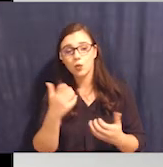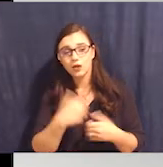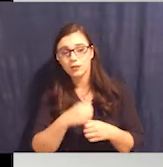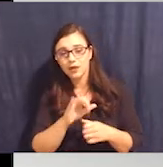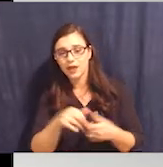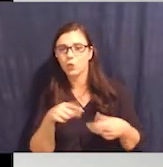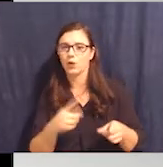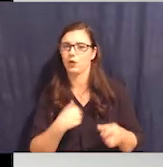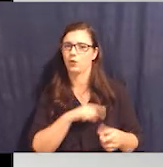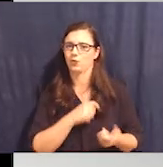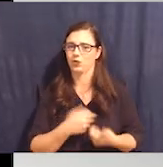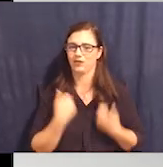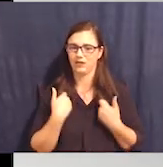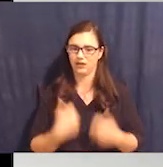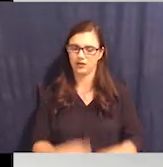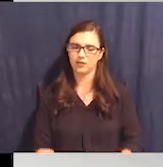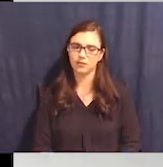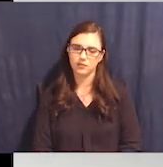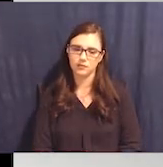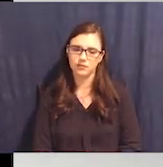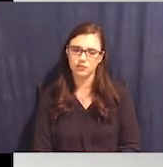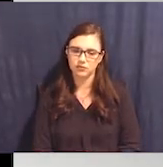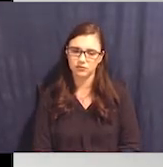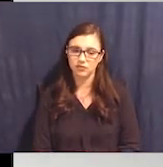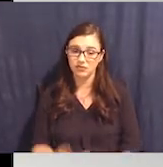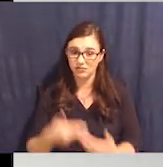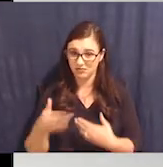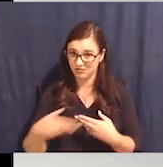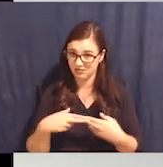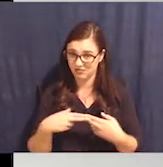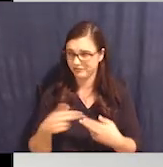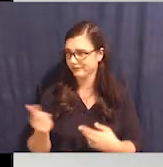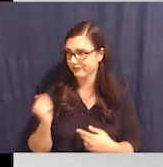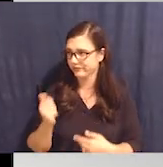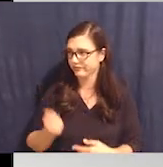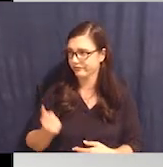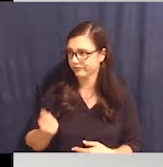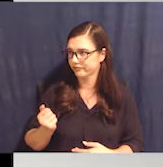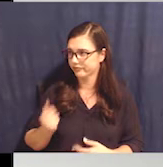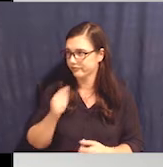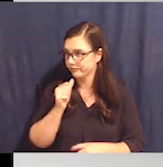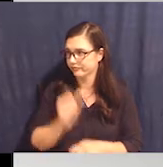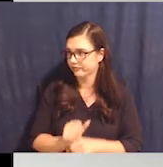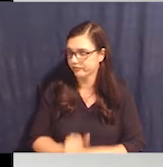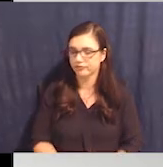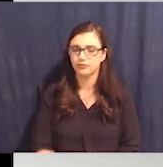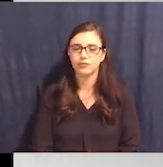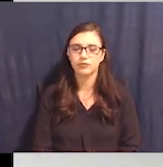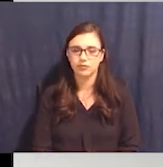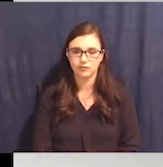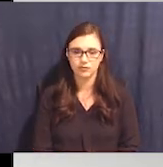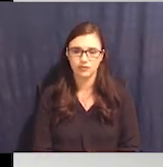create the trust while we were living. Can you go to the next slide? It's Jamie.